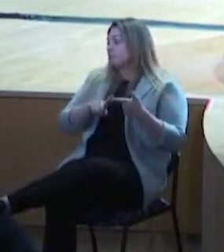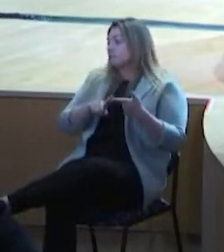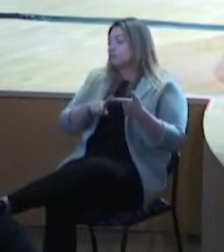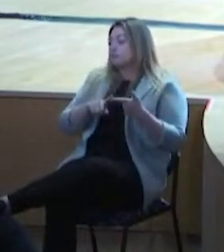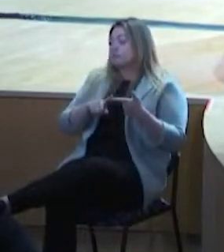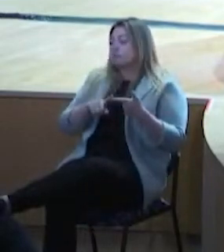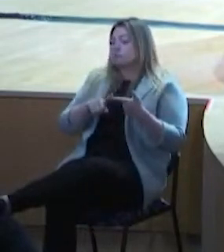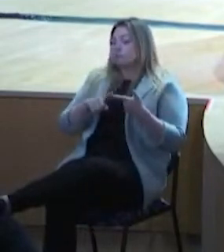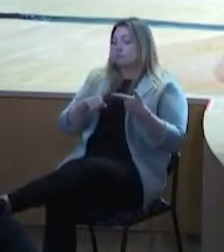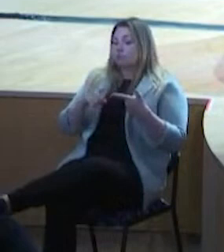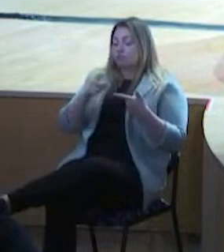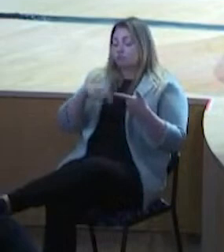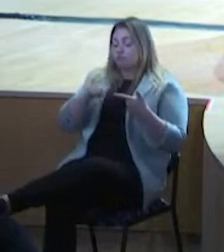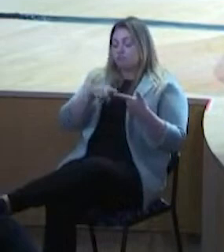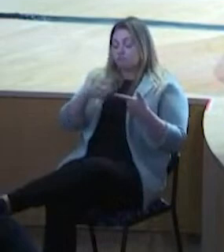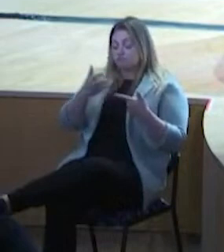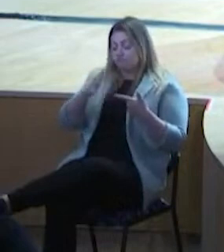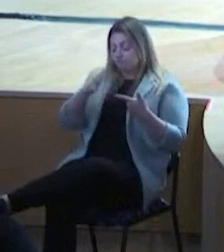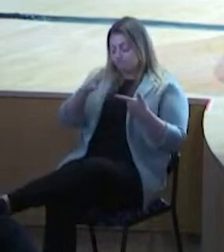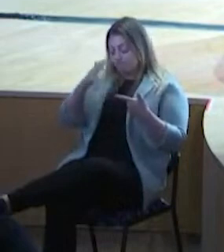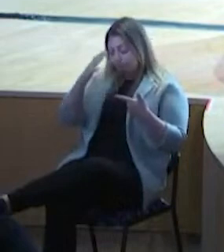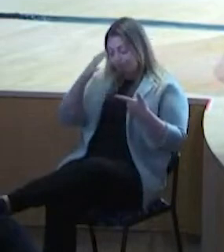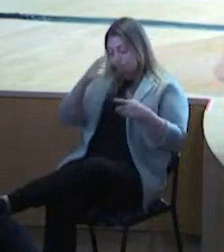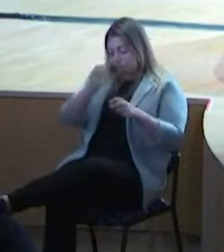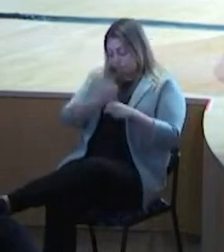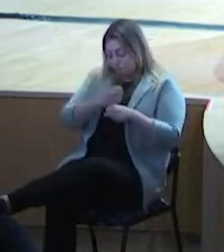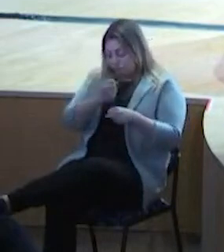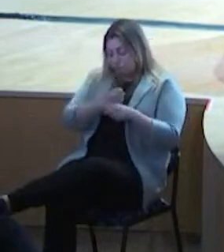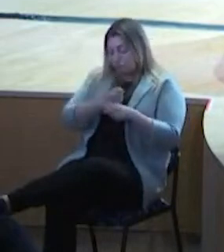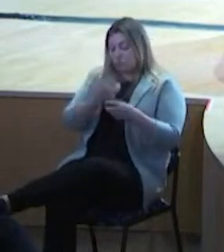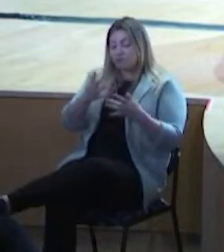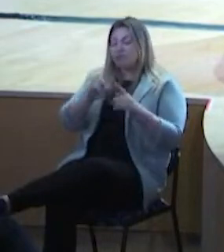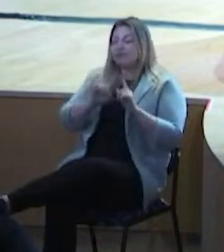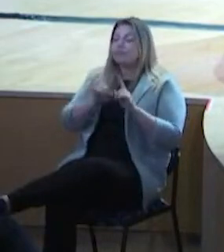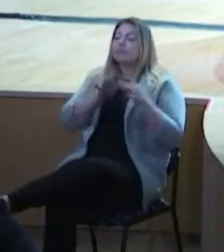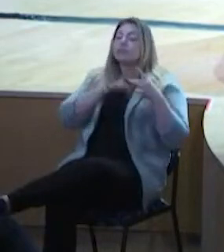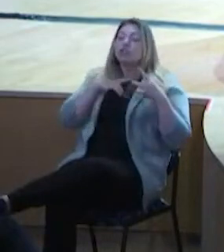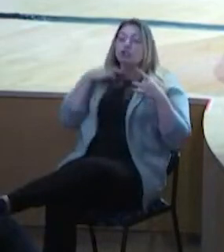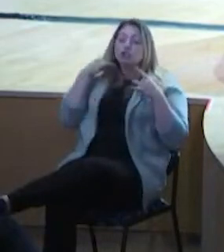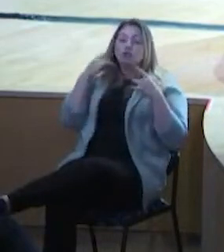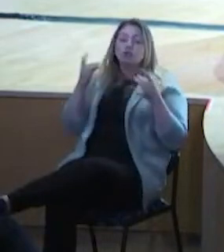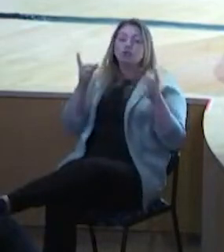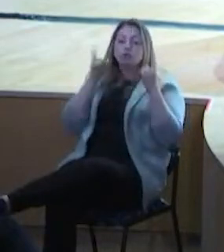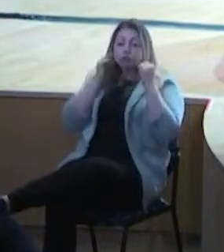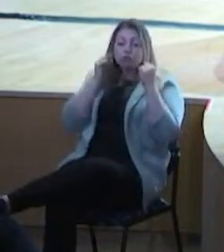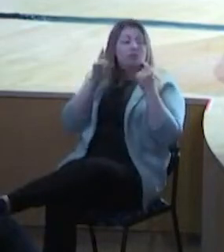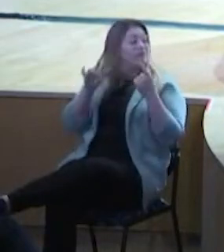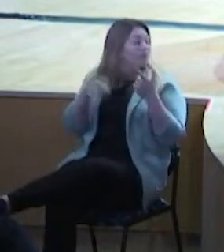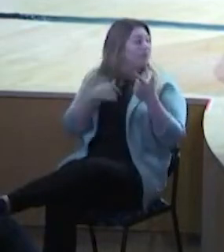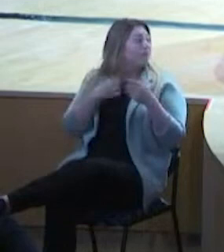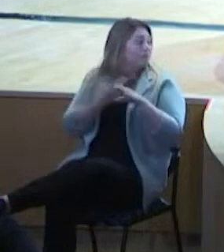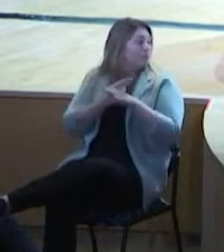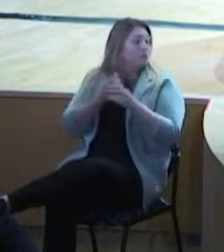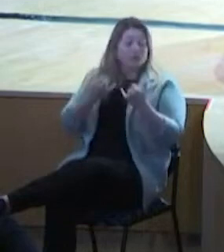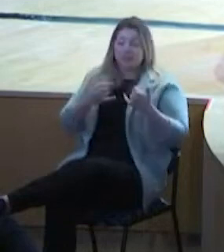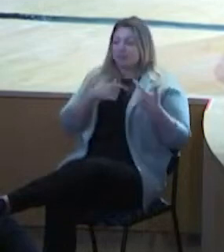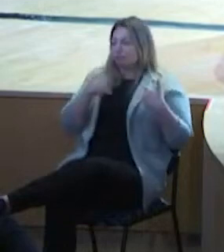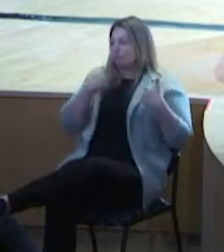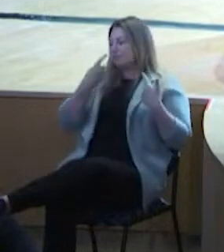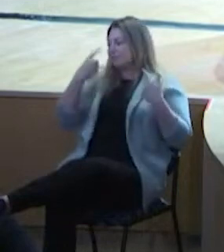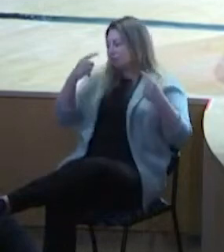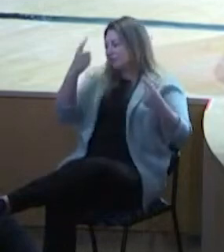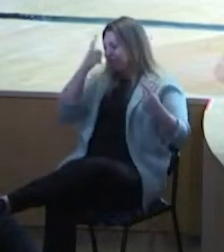known to create a lot of our jewelry, which is something I'm wearing right now. We're famous